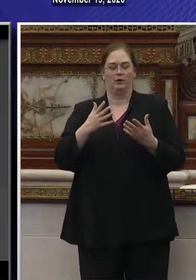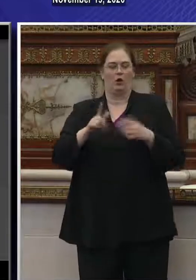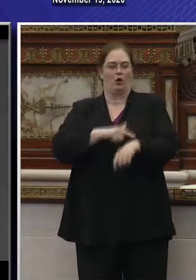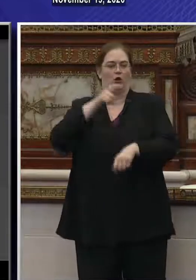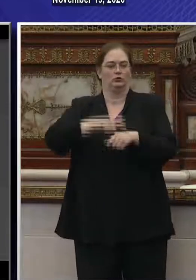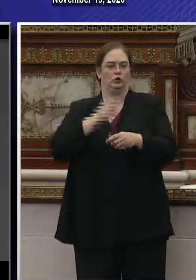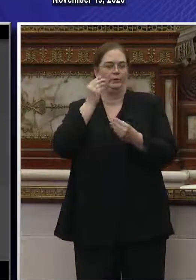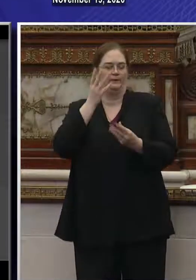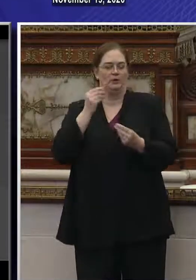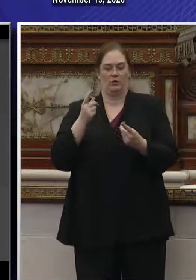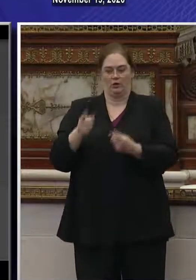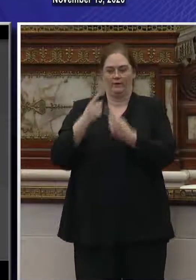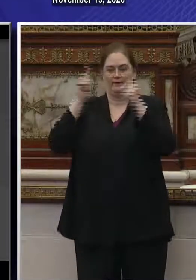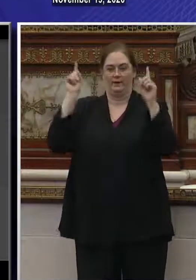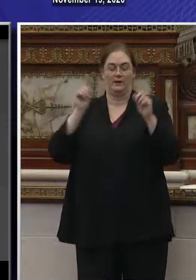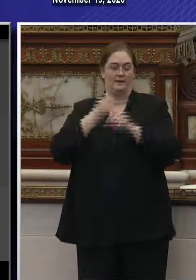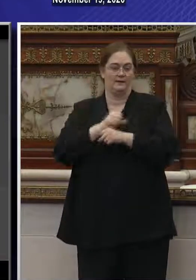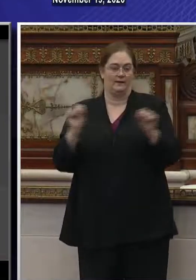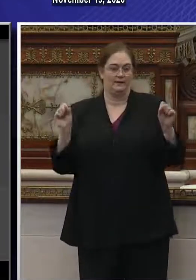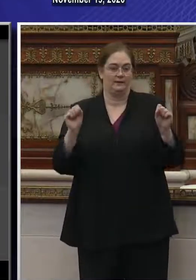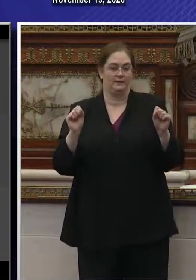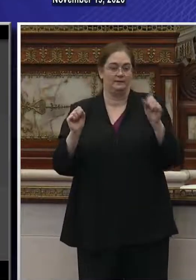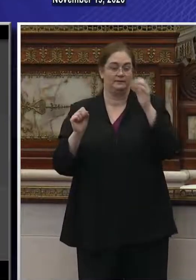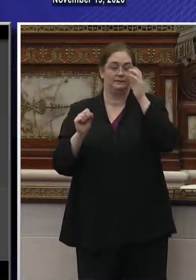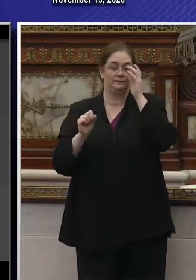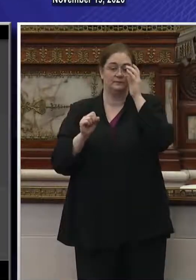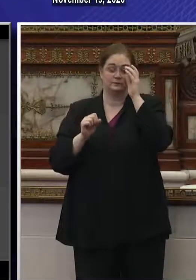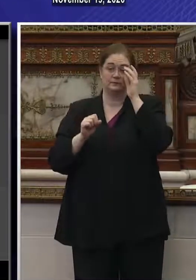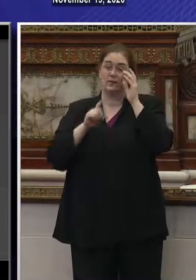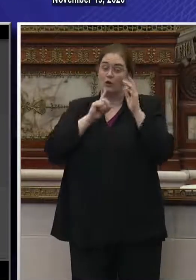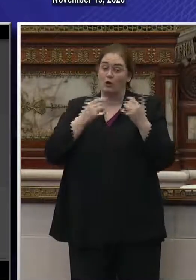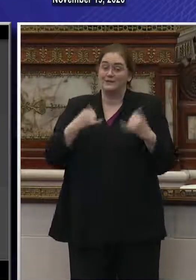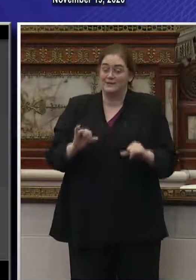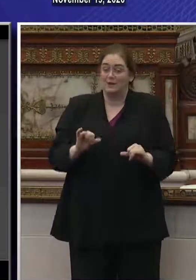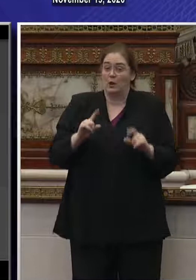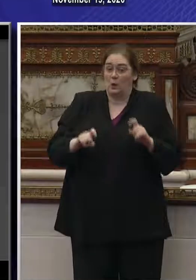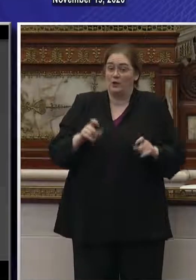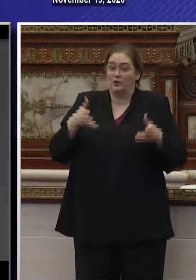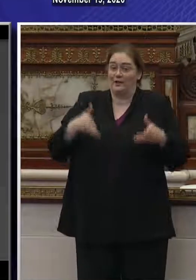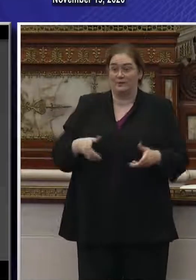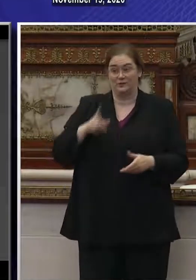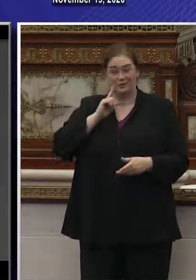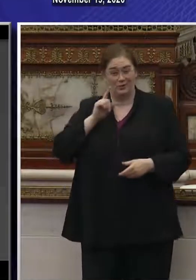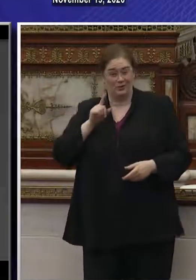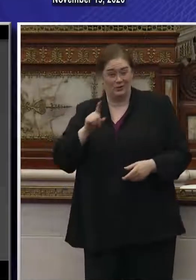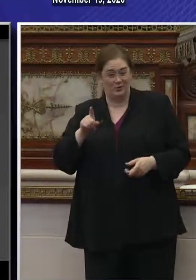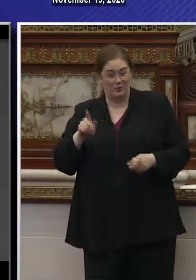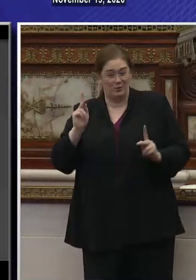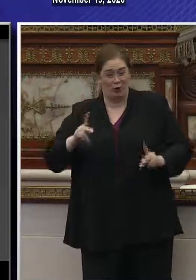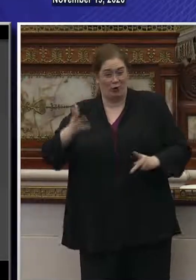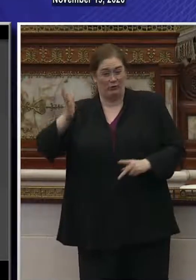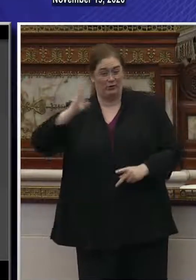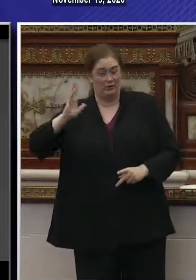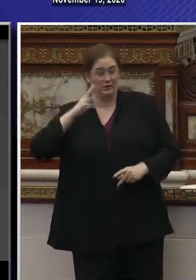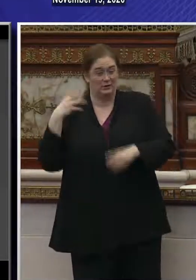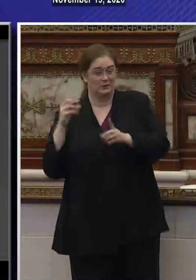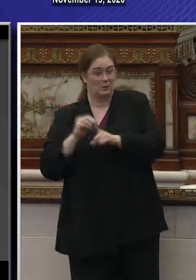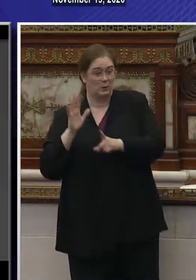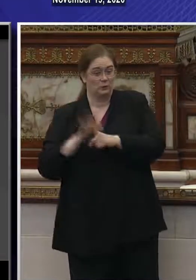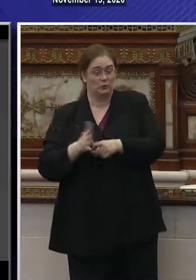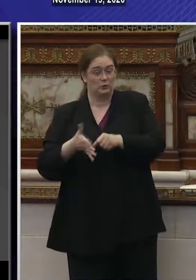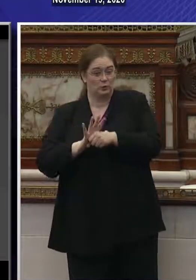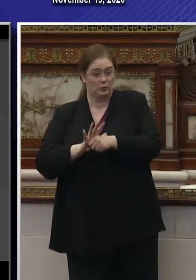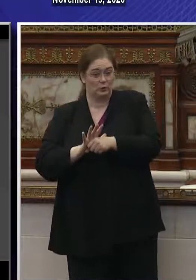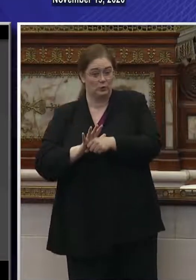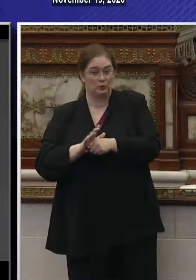information on efficacy and safety. There are outstanding questions on whether the vaccine protects those who have already had prior exposure